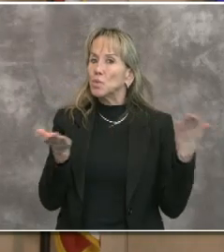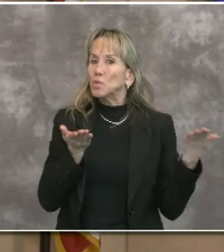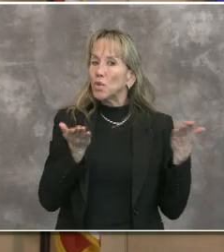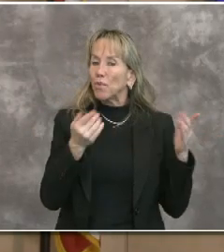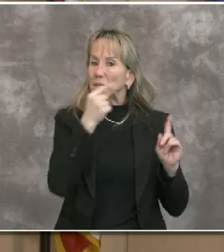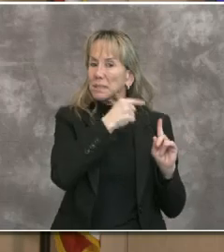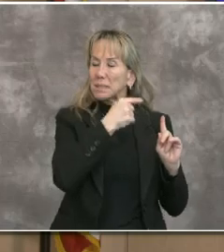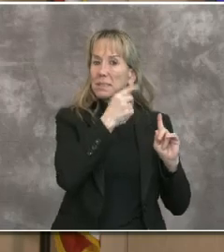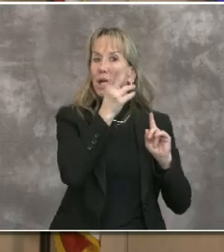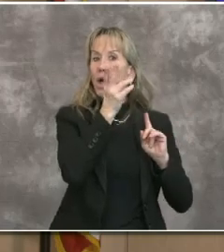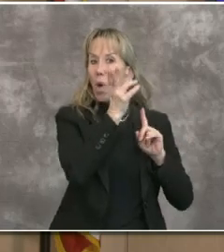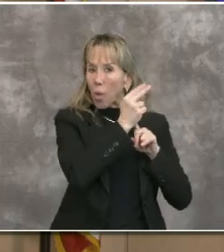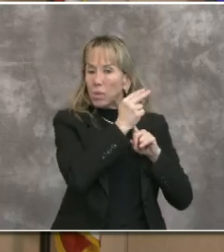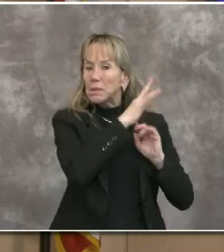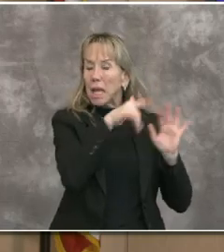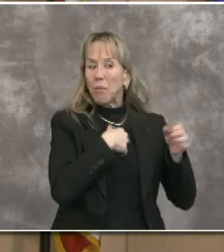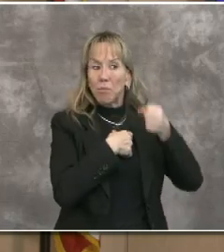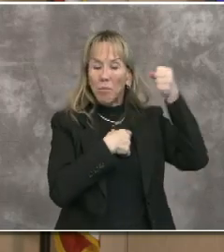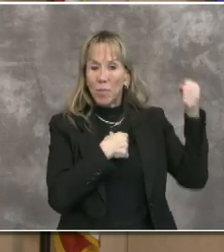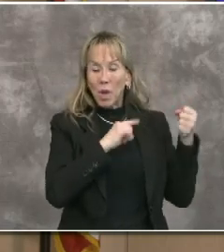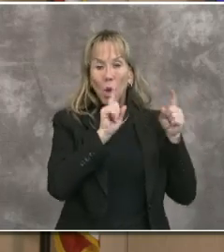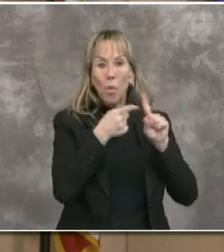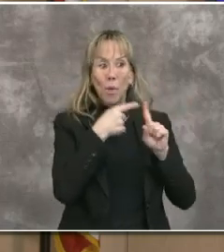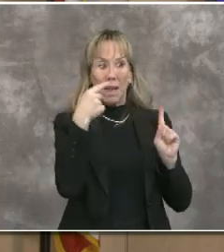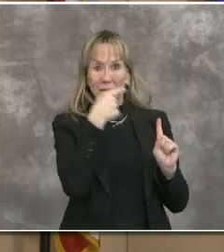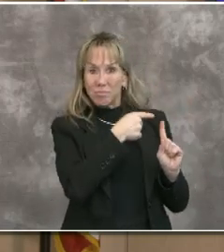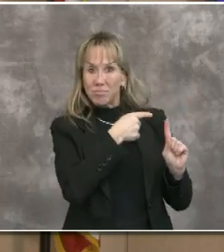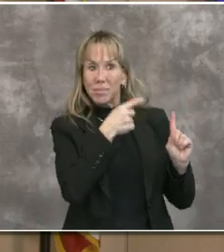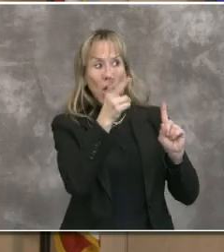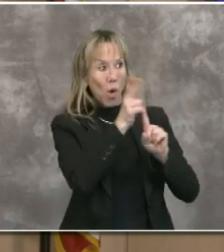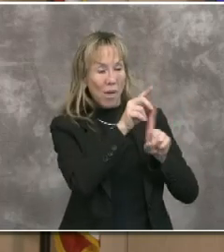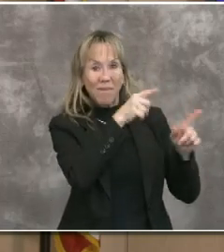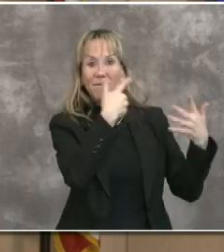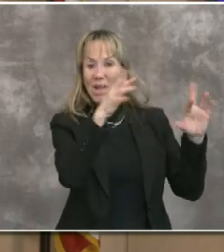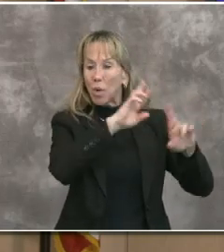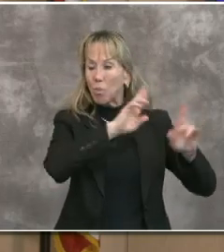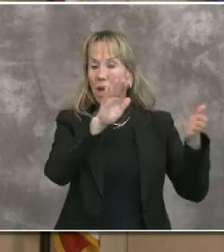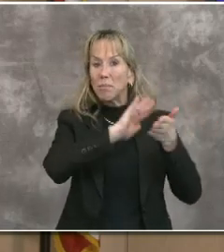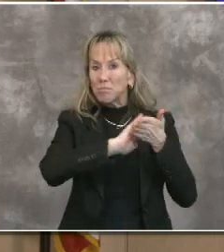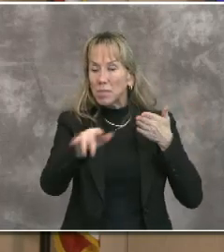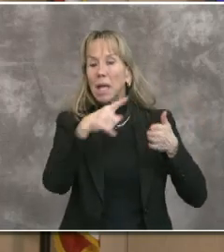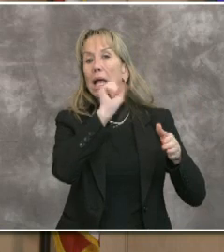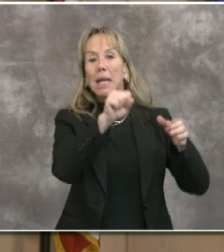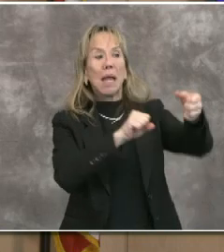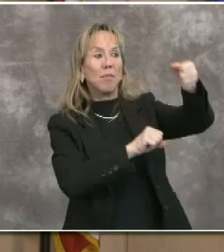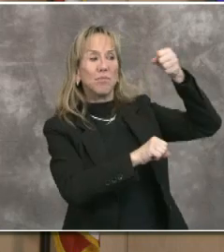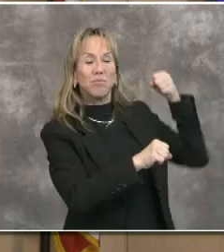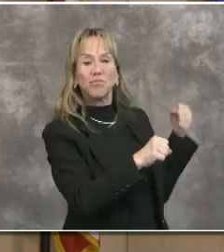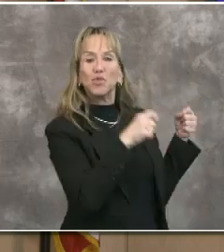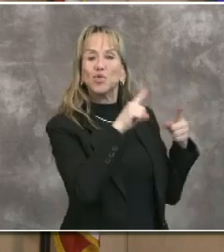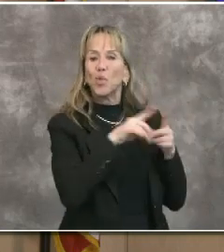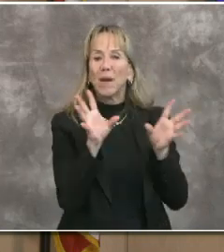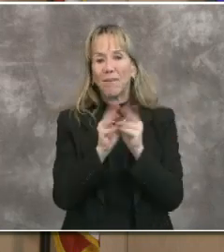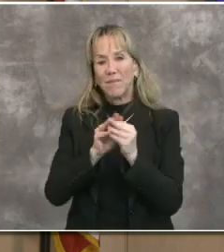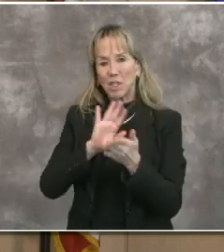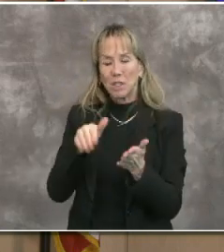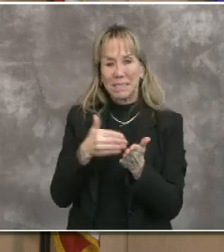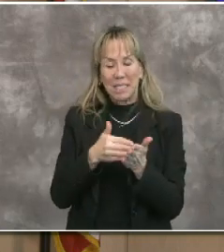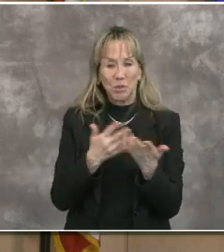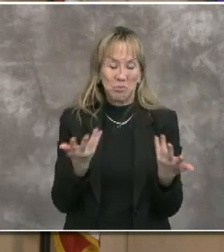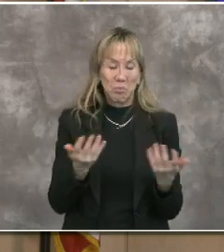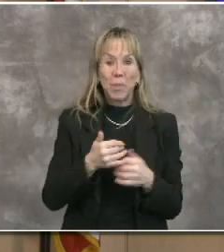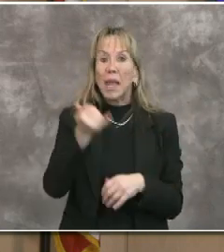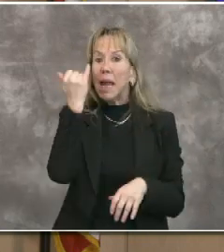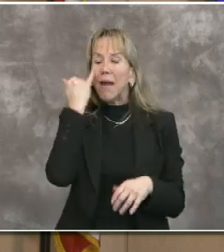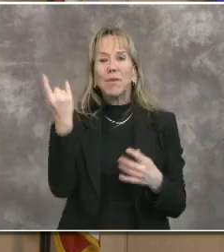they're ready to be discharged from there, we have an MOU with the convention center where they can be transported directly to the convention center. If somebody never goes to the hospital